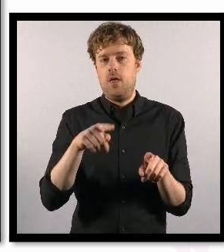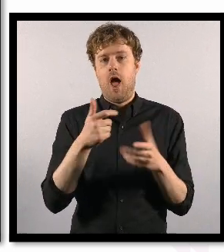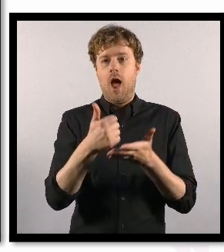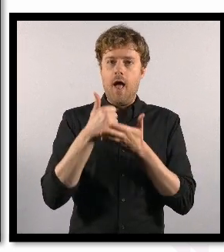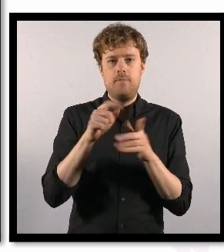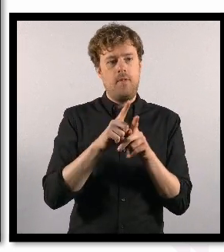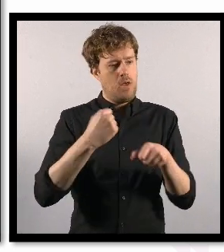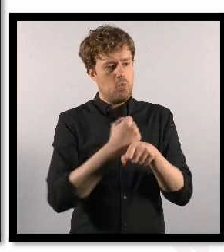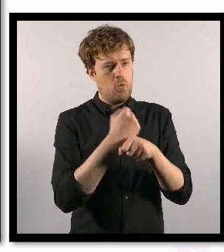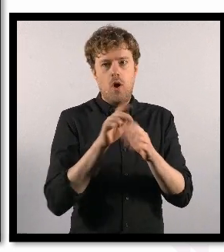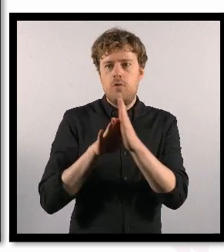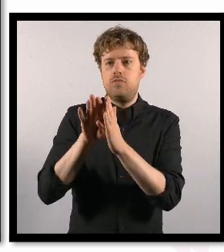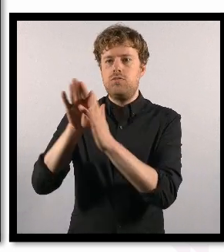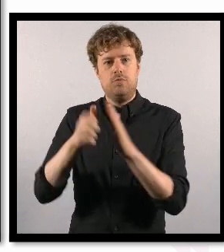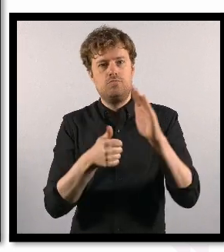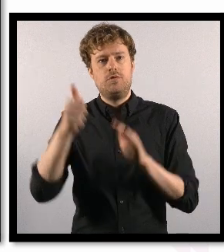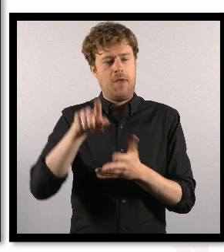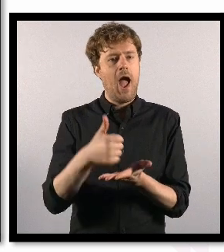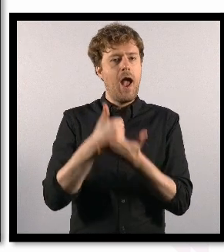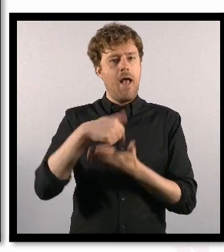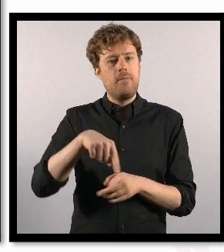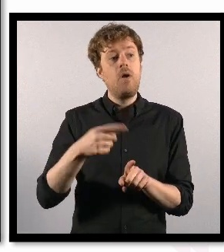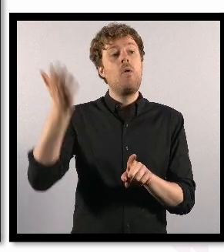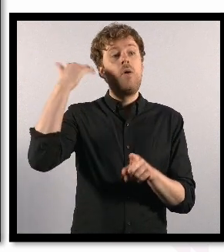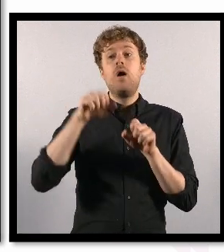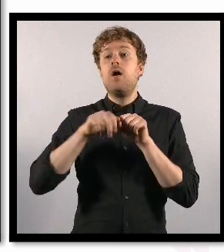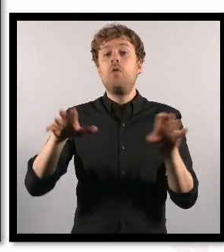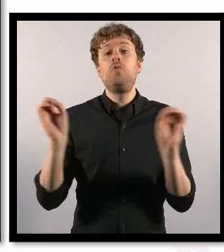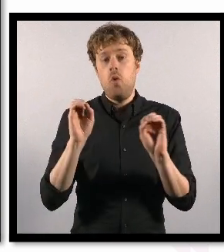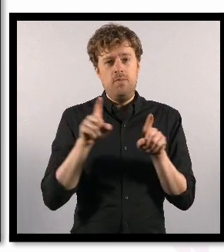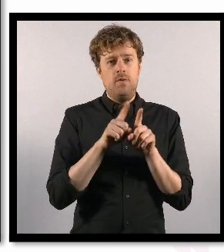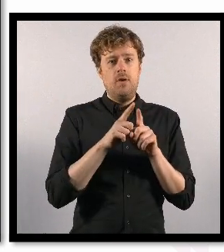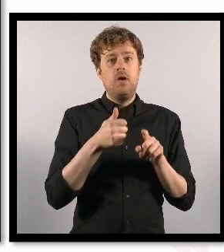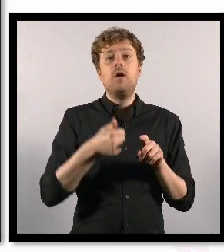And so now we've taken that one step further to create the best IDP for the future.